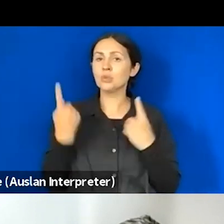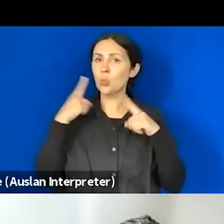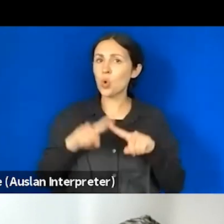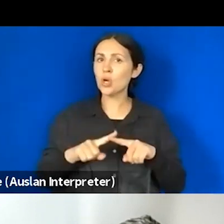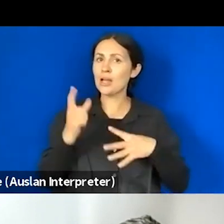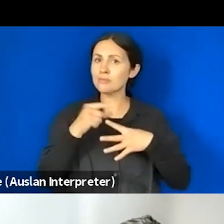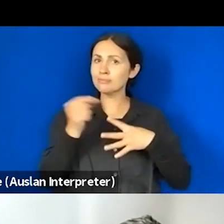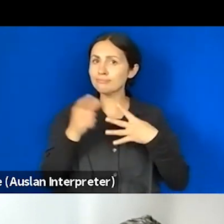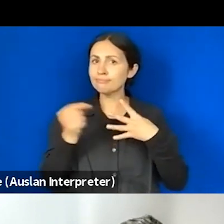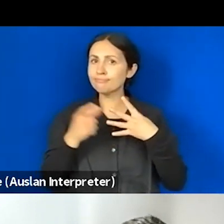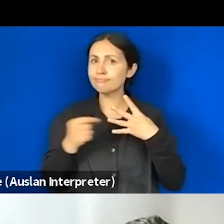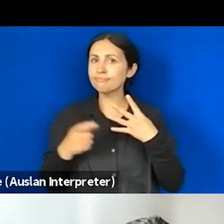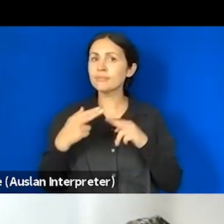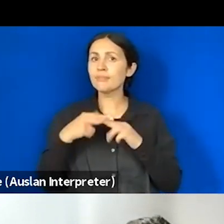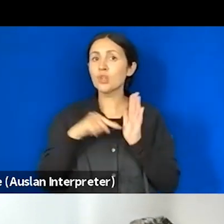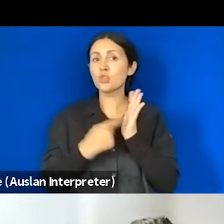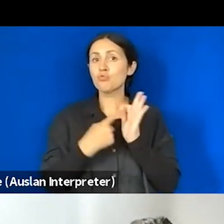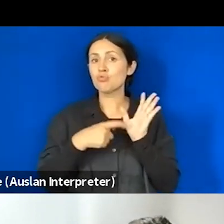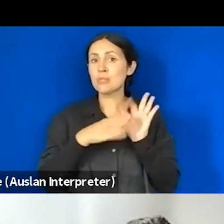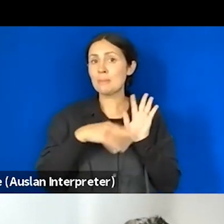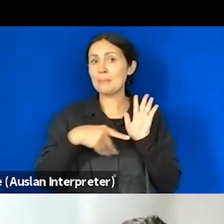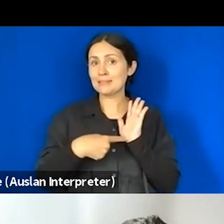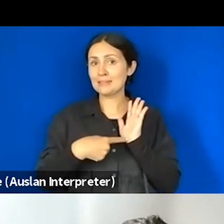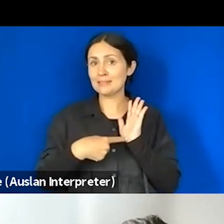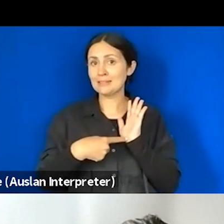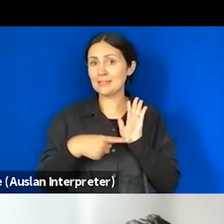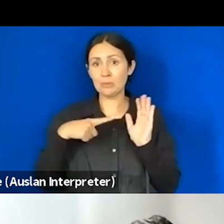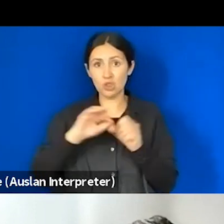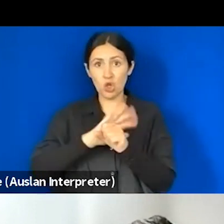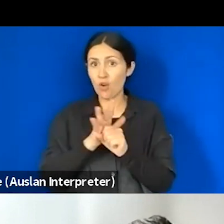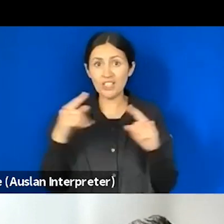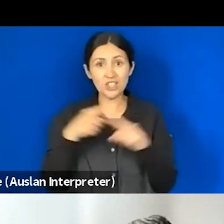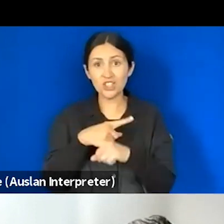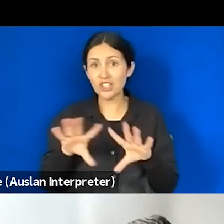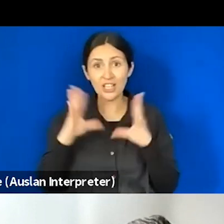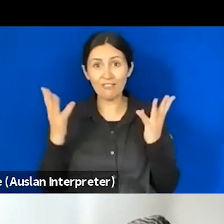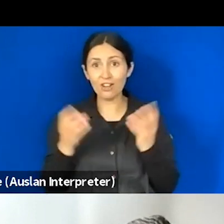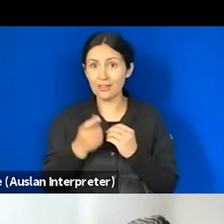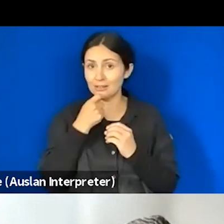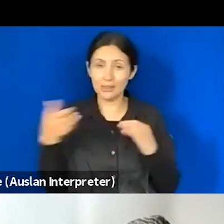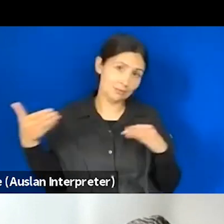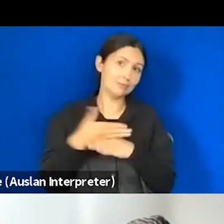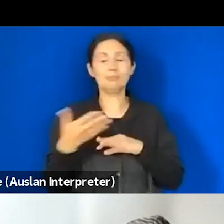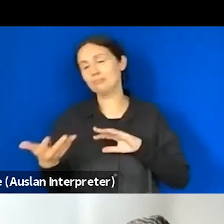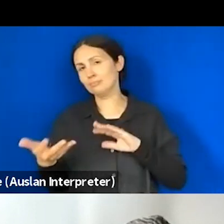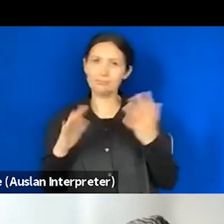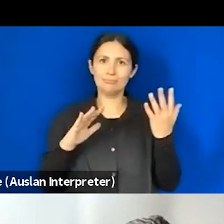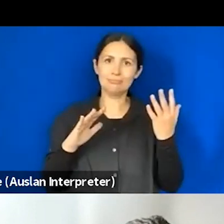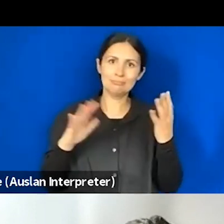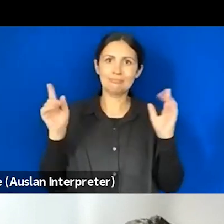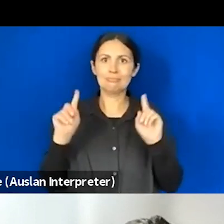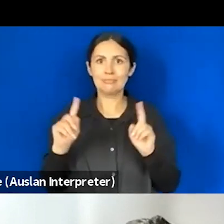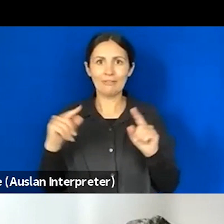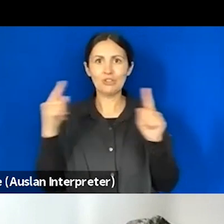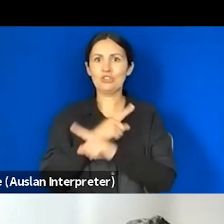different ways. And I think we should be seizing that now as COVID is sort of shaking things up and potentially throwing in a little bit of tripping onto that too,